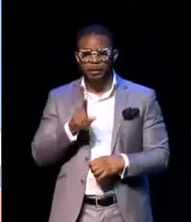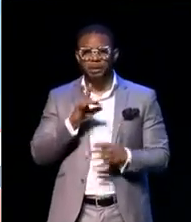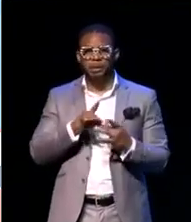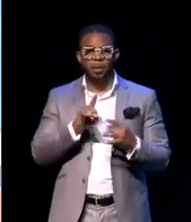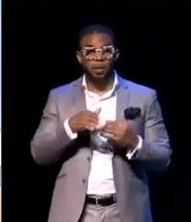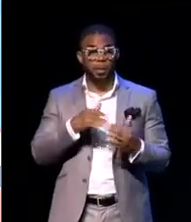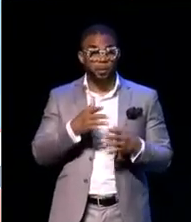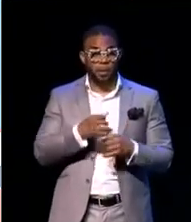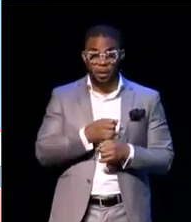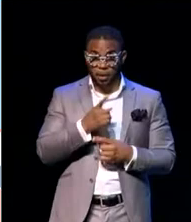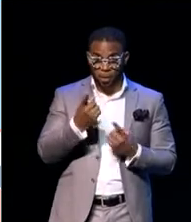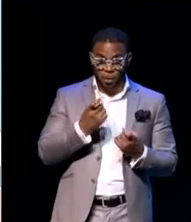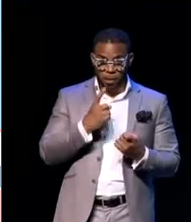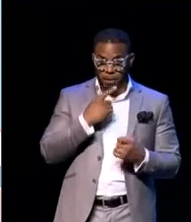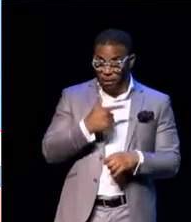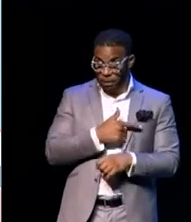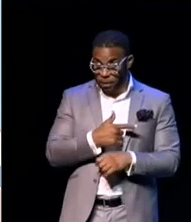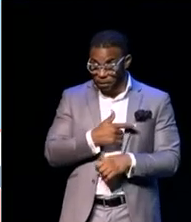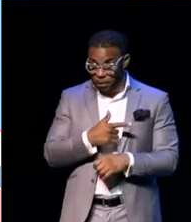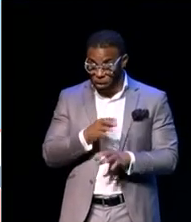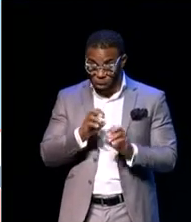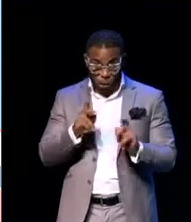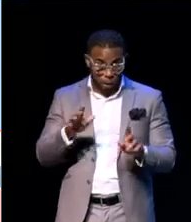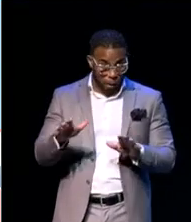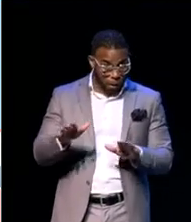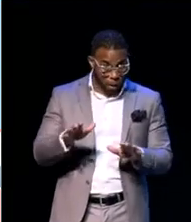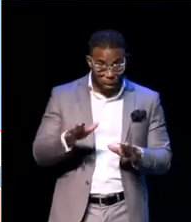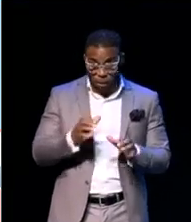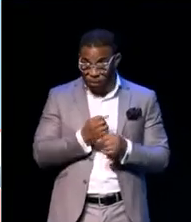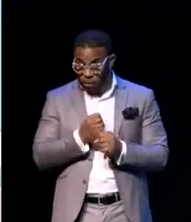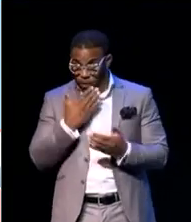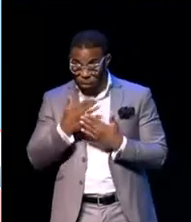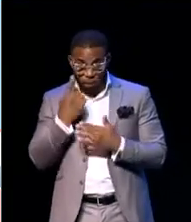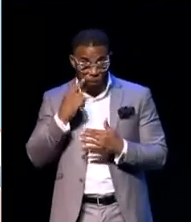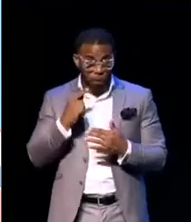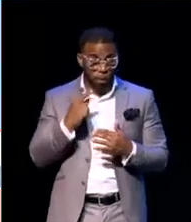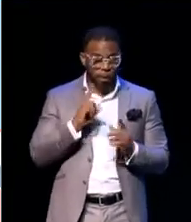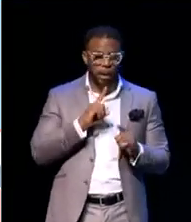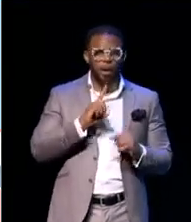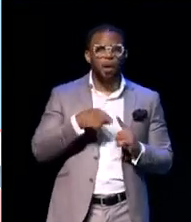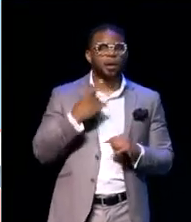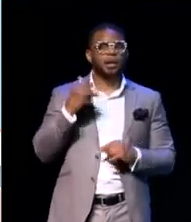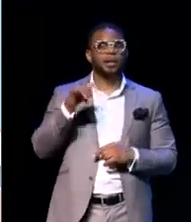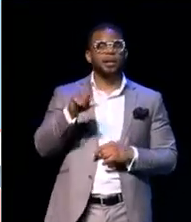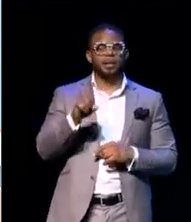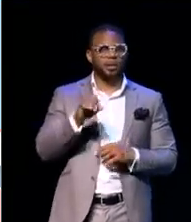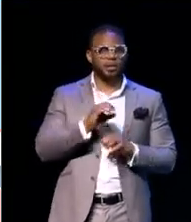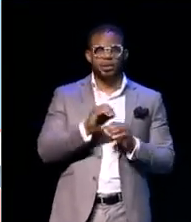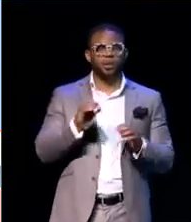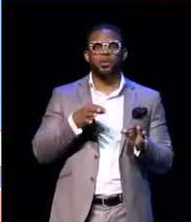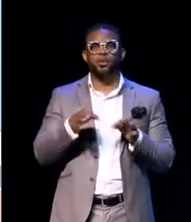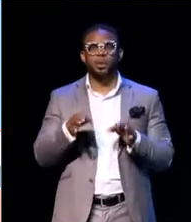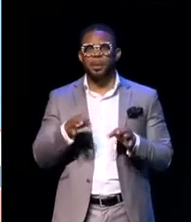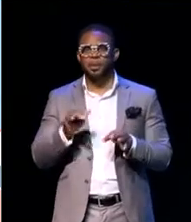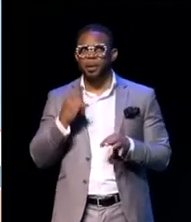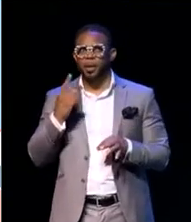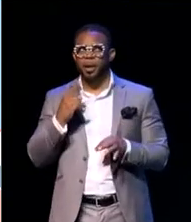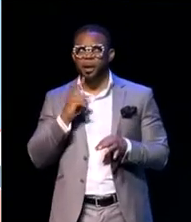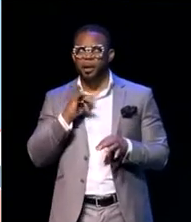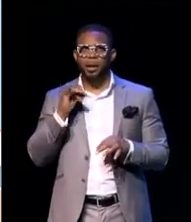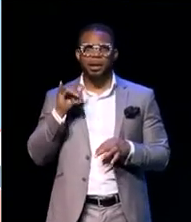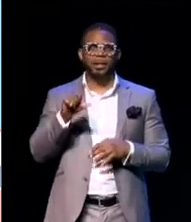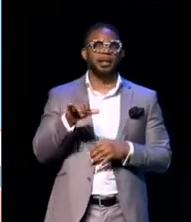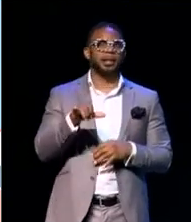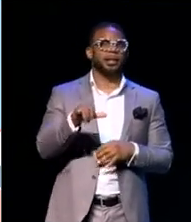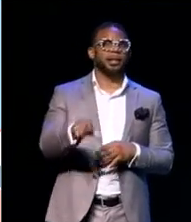says whenever you get that question, is the vaccine okay or safe or good for it, the answer is always yes. There's no describing it. The answer is always